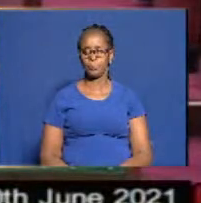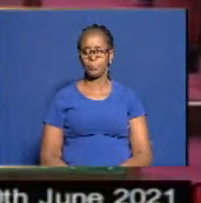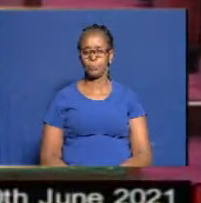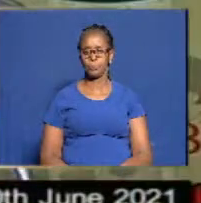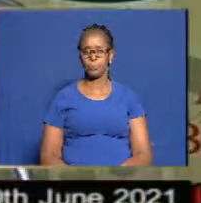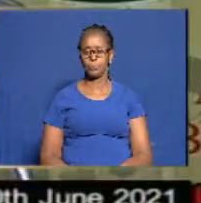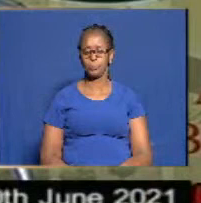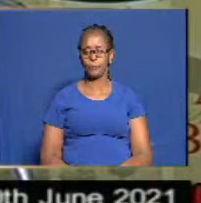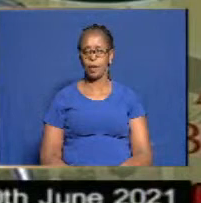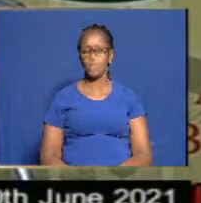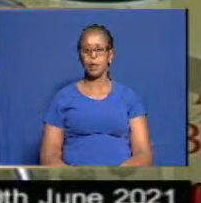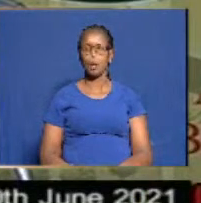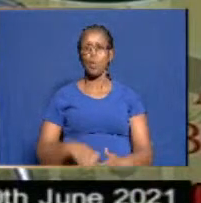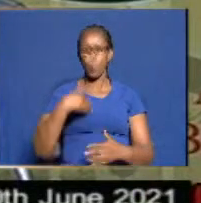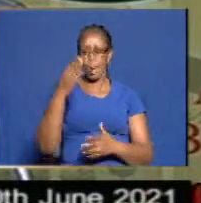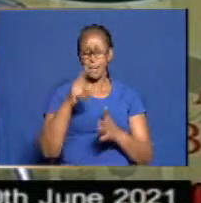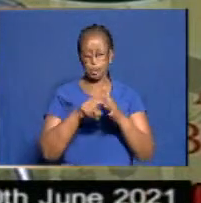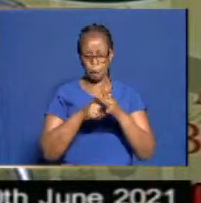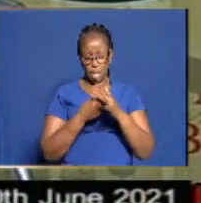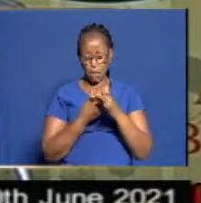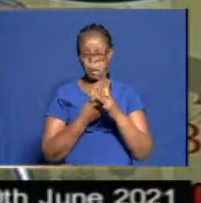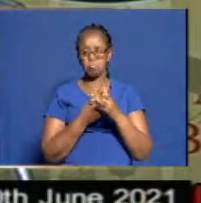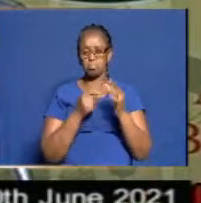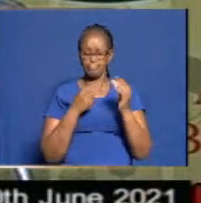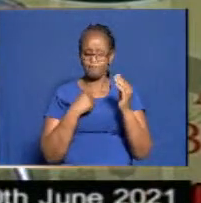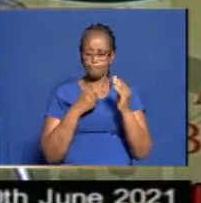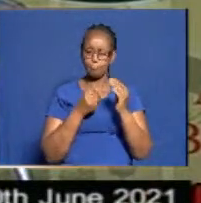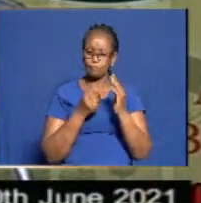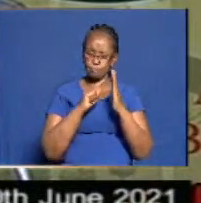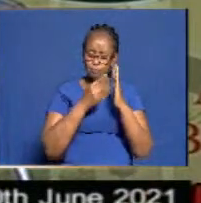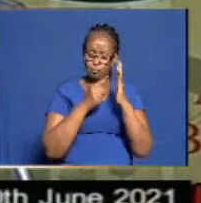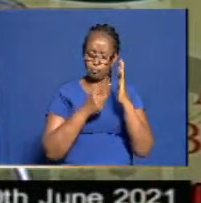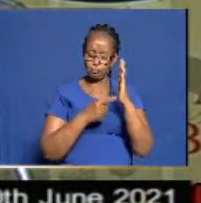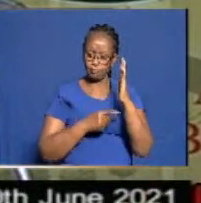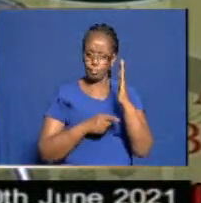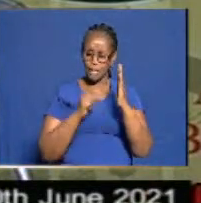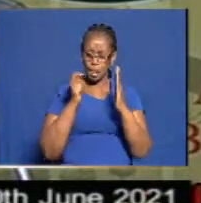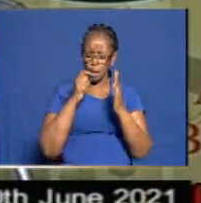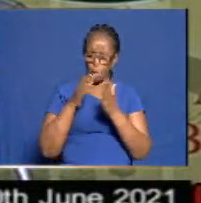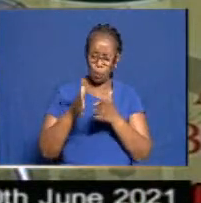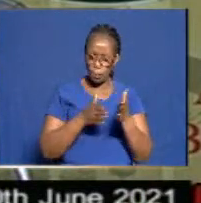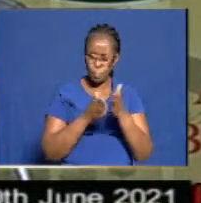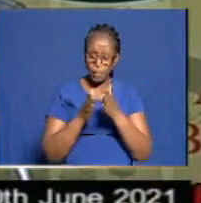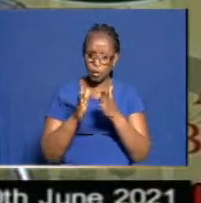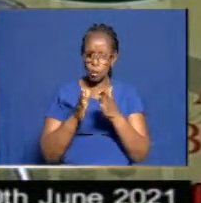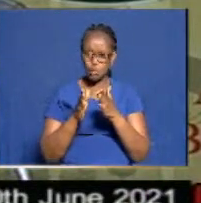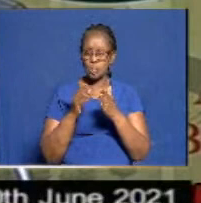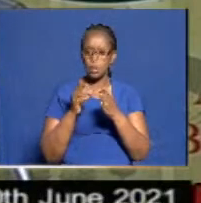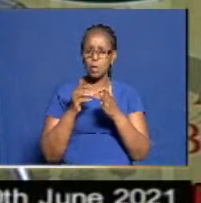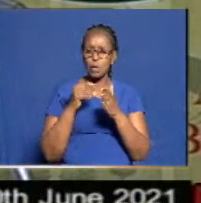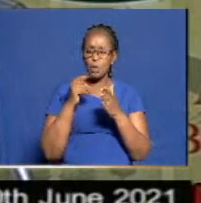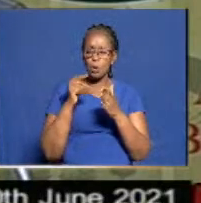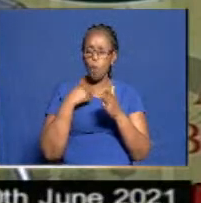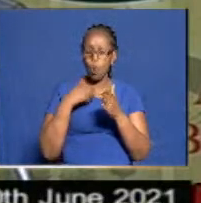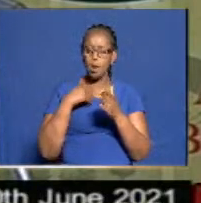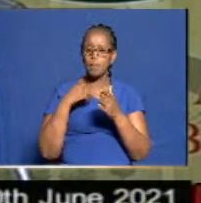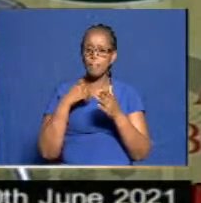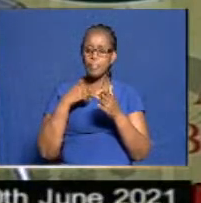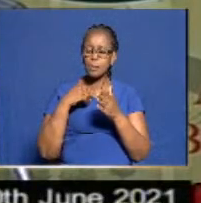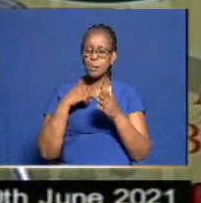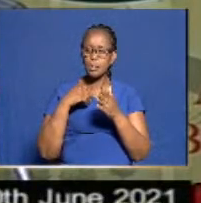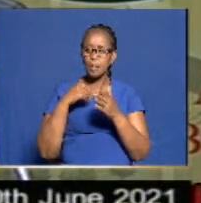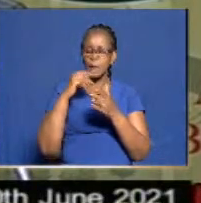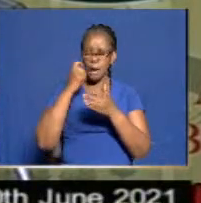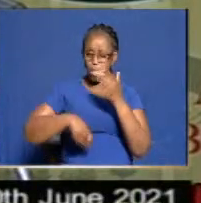I will begin by highlighting some of the key measures on custom duty as agreed during the East African Community Partner